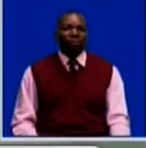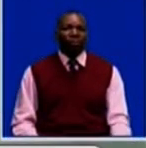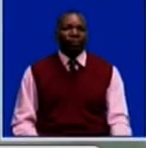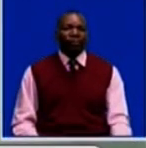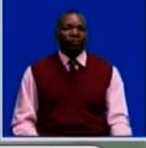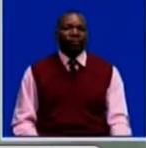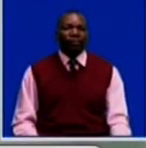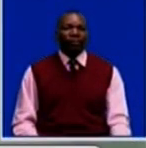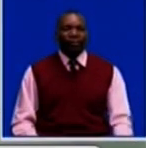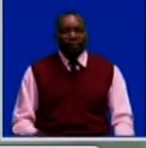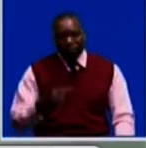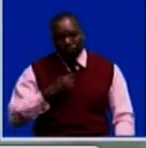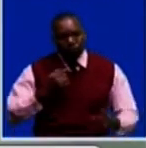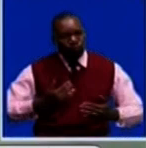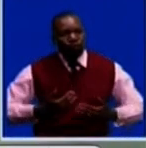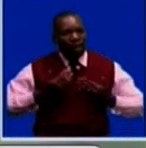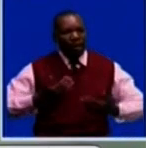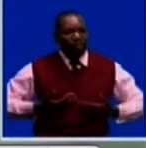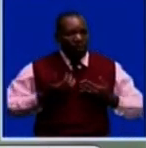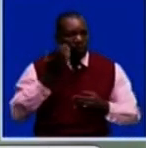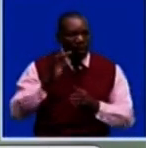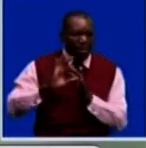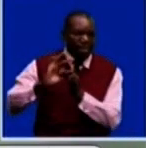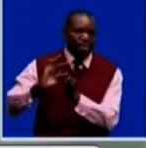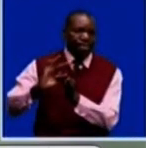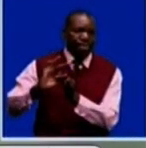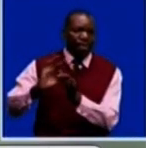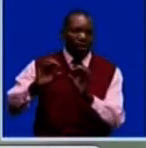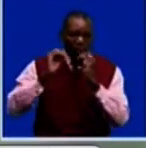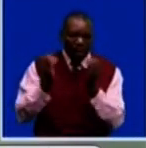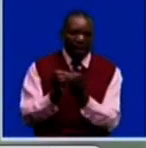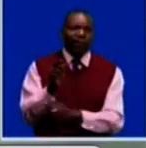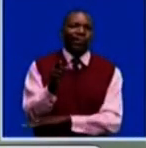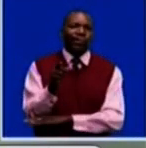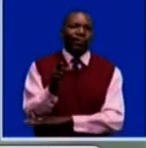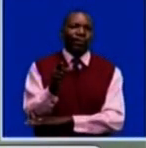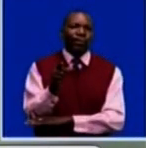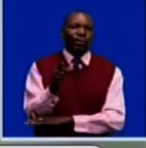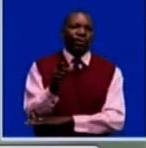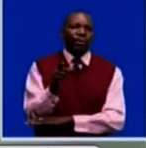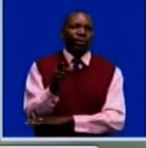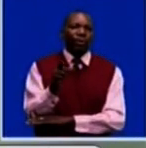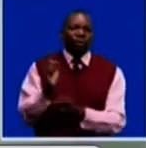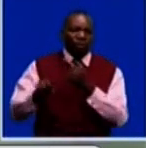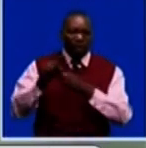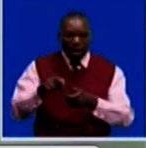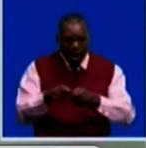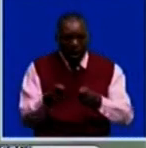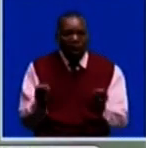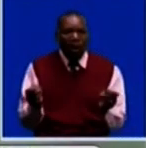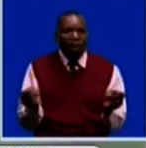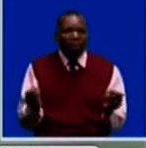And I'm very happy to be associated with this organization that has been officially opened today.